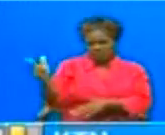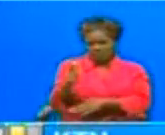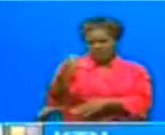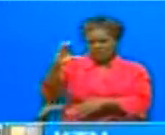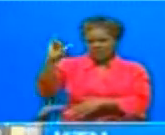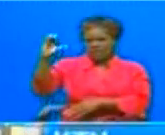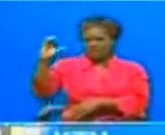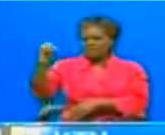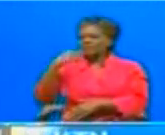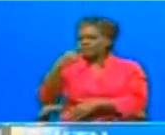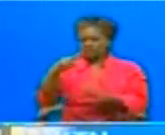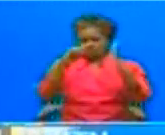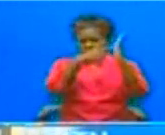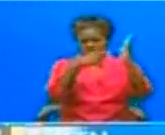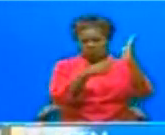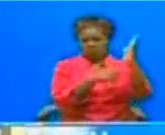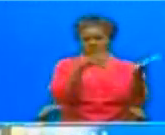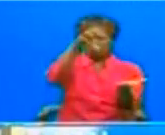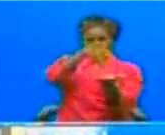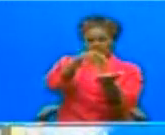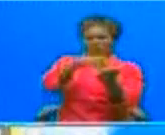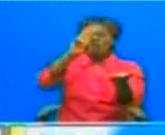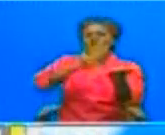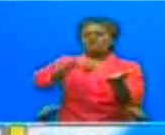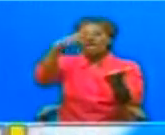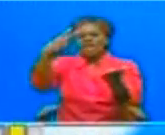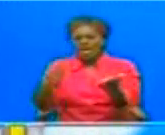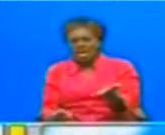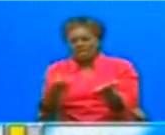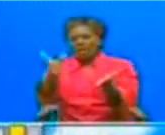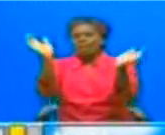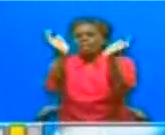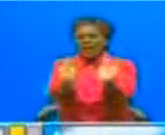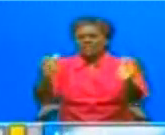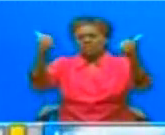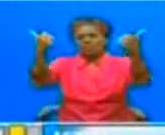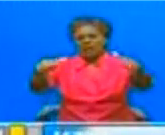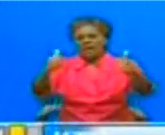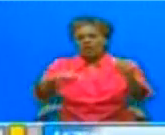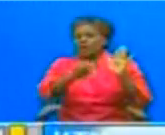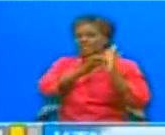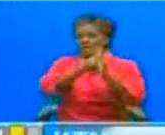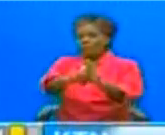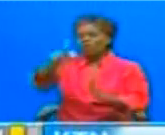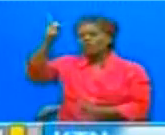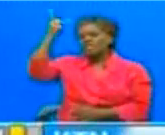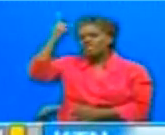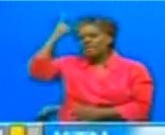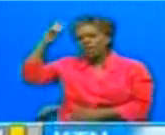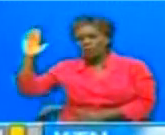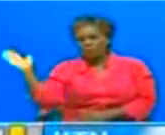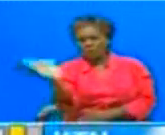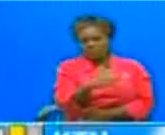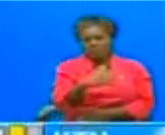CIC listed several cases which failed the ethics test and had gone unpunished, for instance, Kidero slapping Rachel Shebesh,